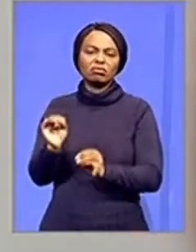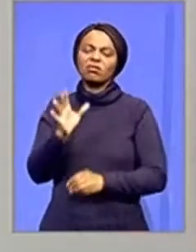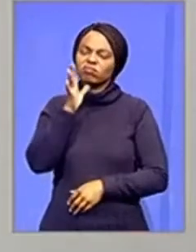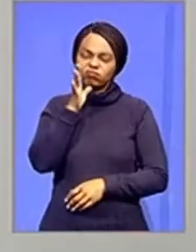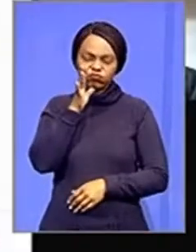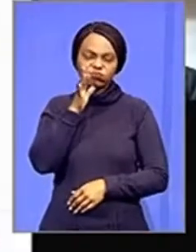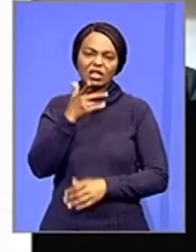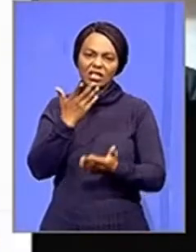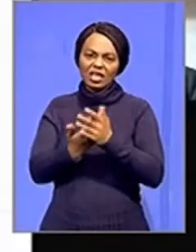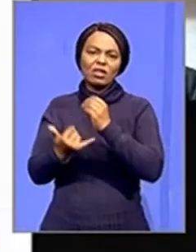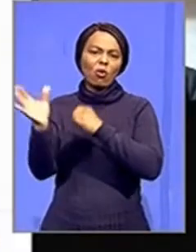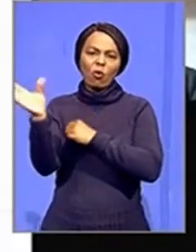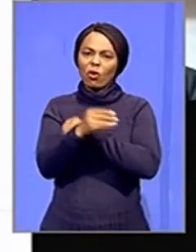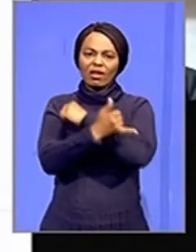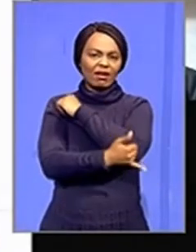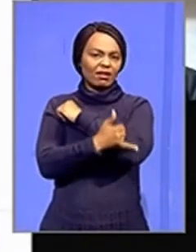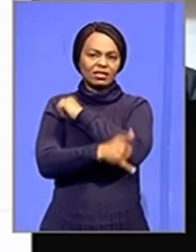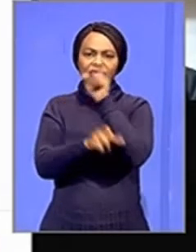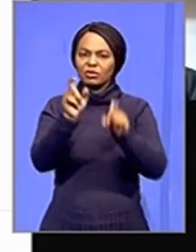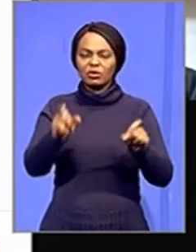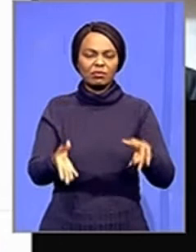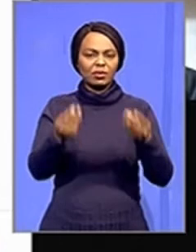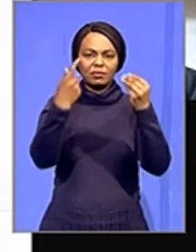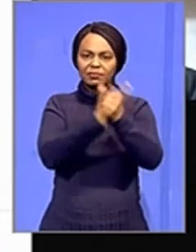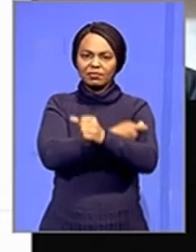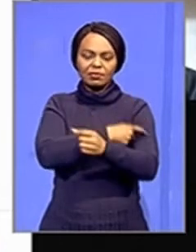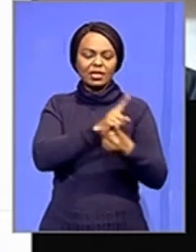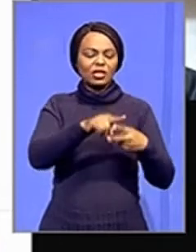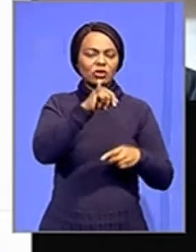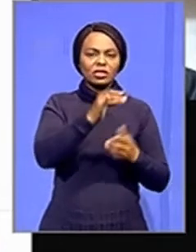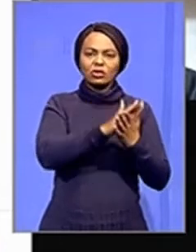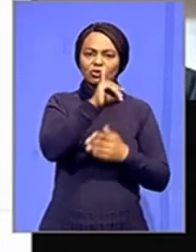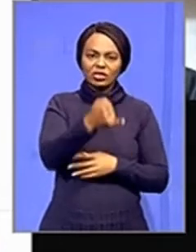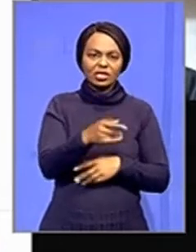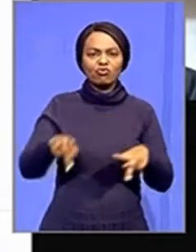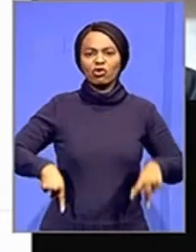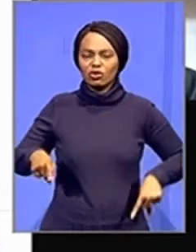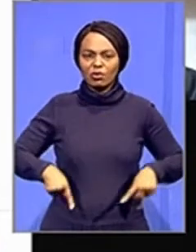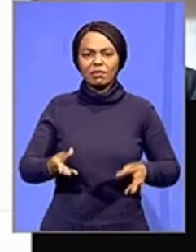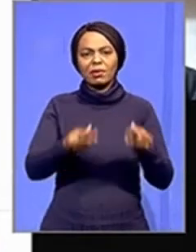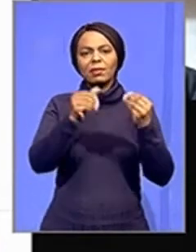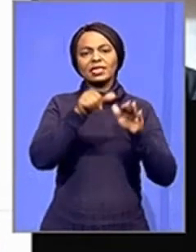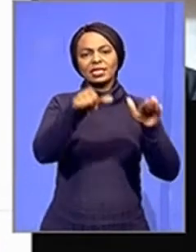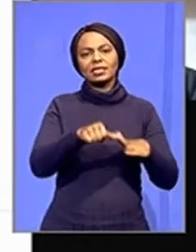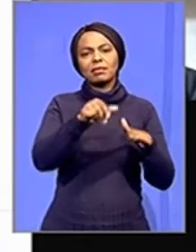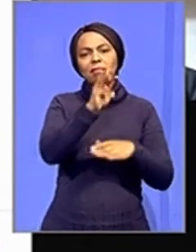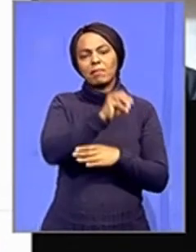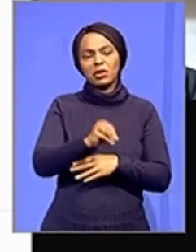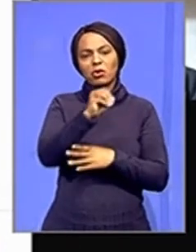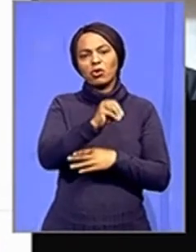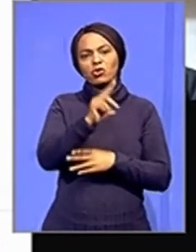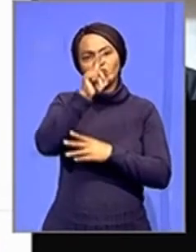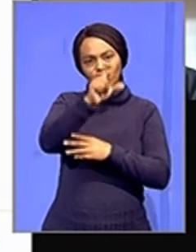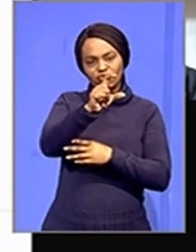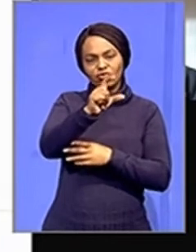we expect to get 10 million doses. Pfizer, our procurement, we should get 16 million doses. We have bought